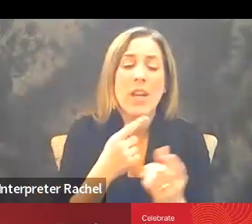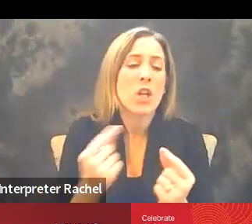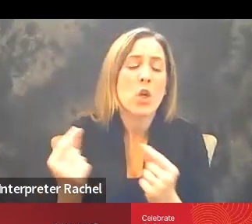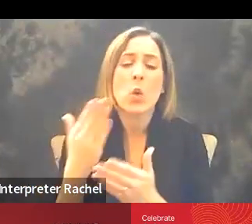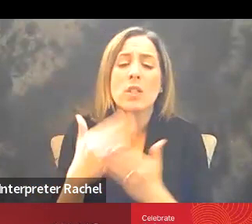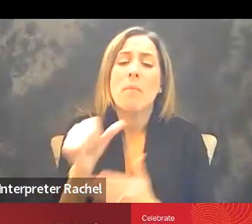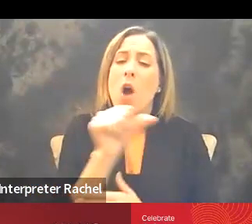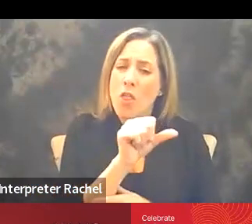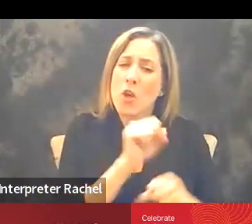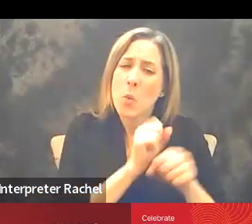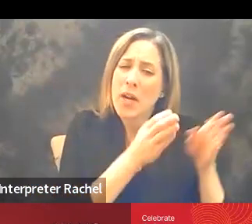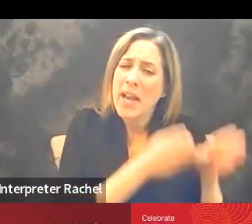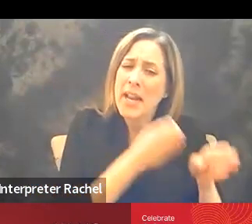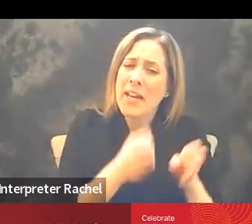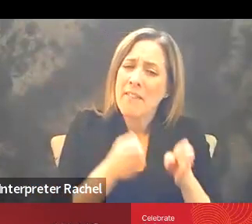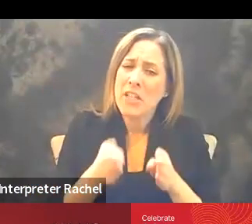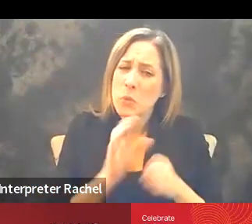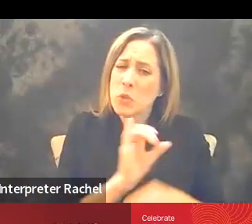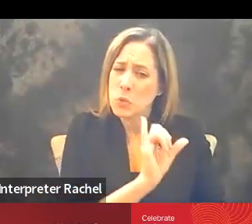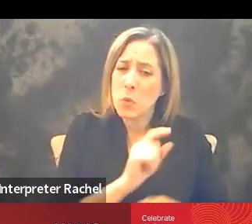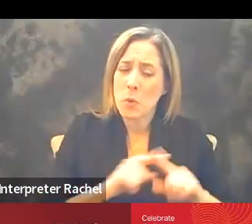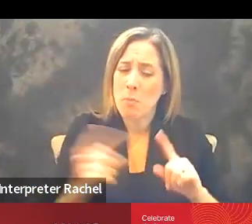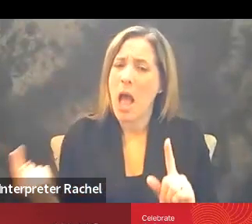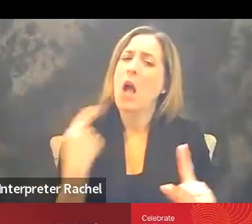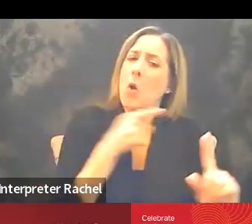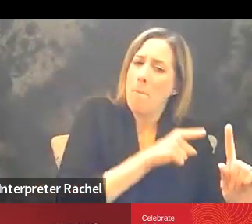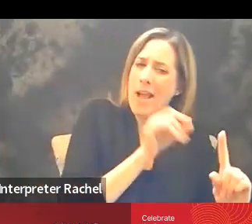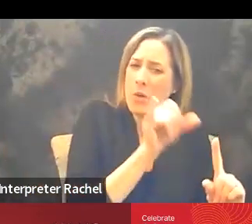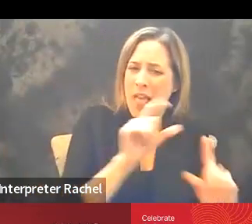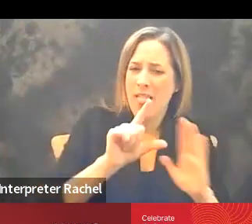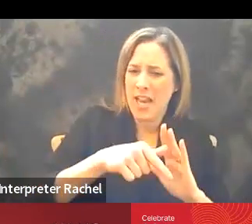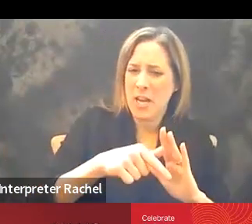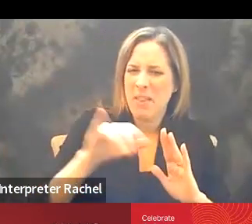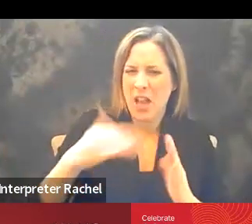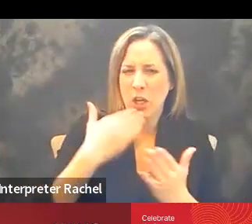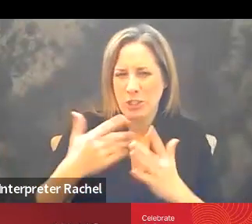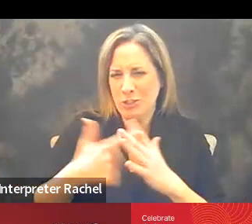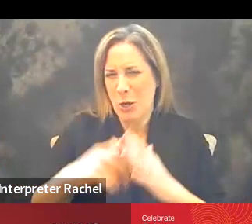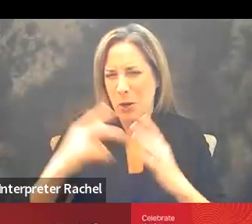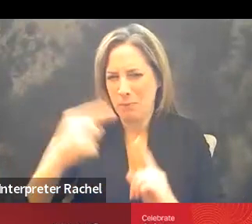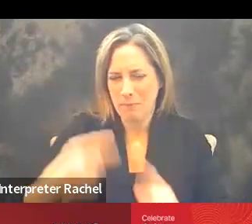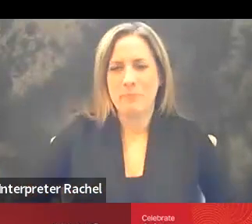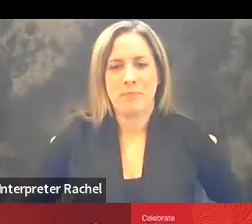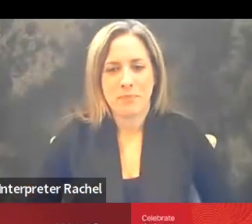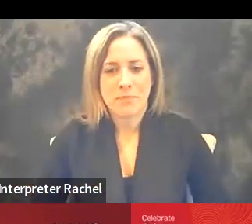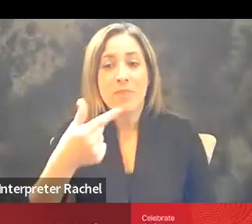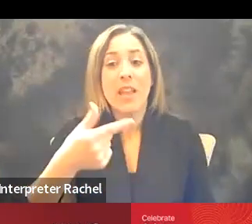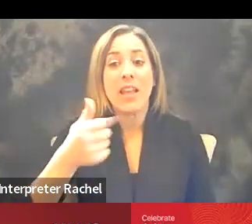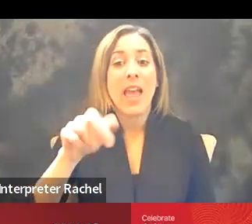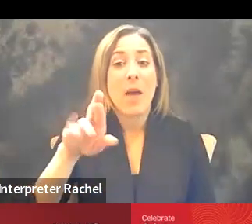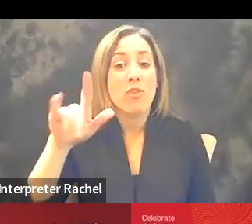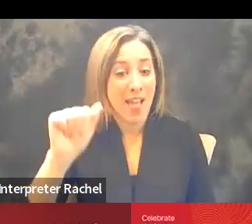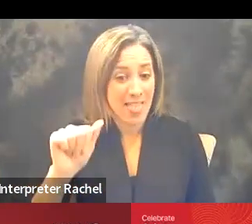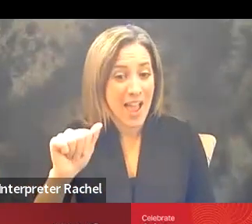on the personal front, but I can come back to that. But I think that's a good starter point, I would say. Absolutely. Now, Prado, I